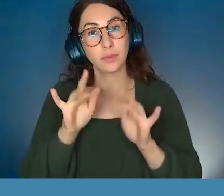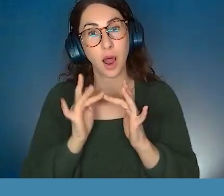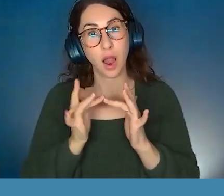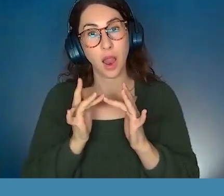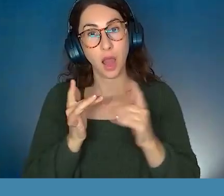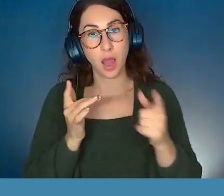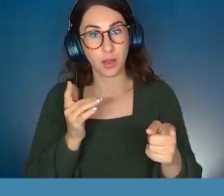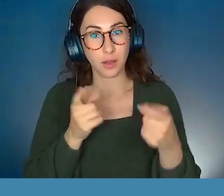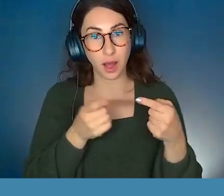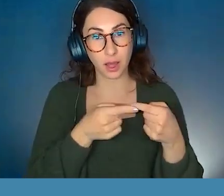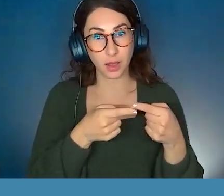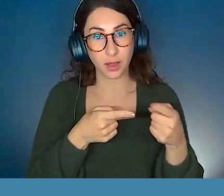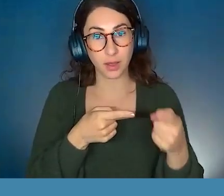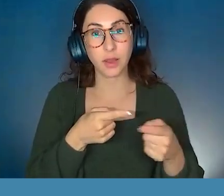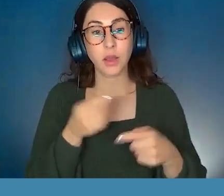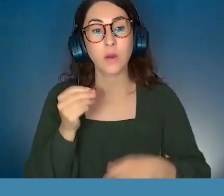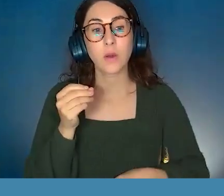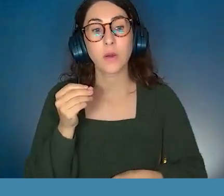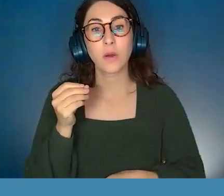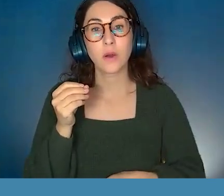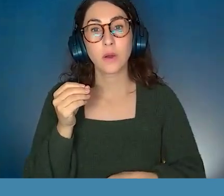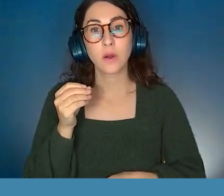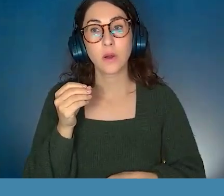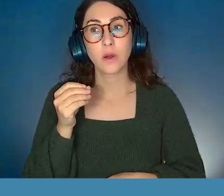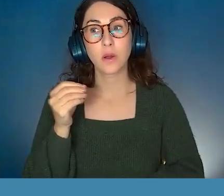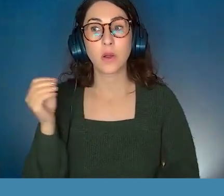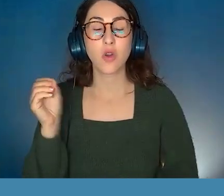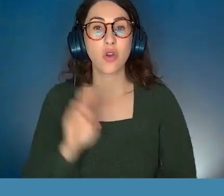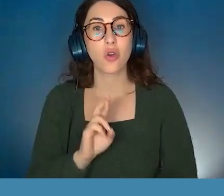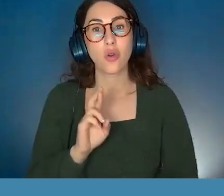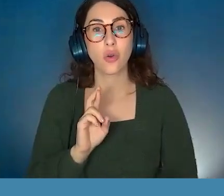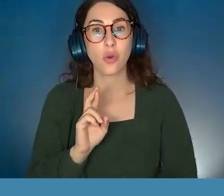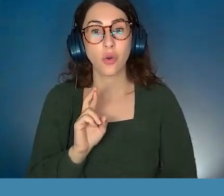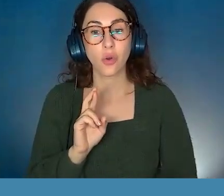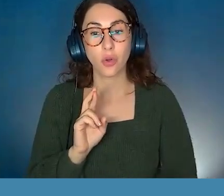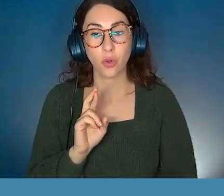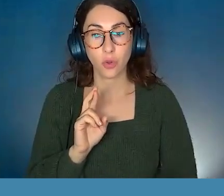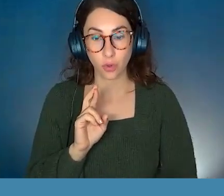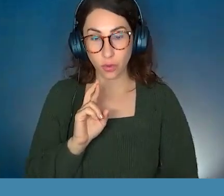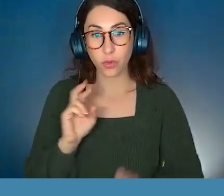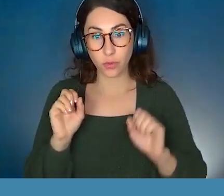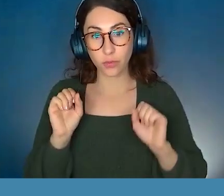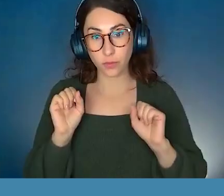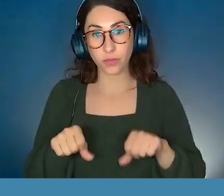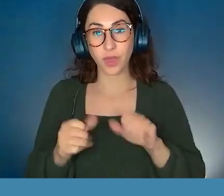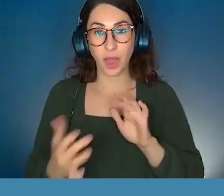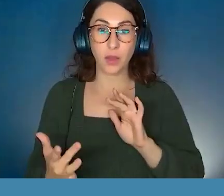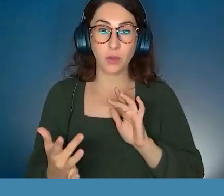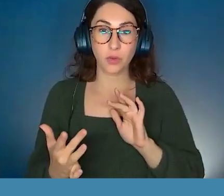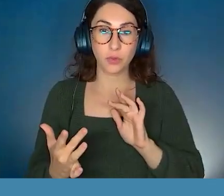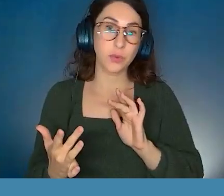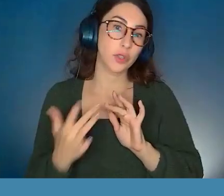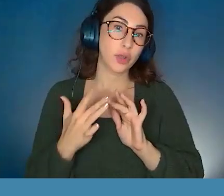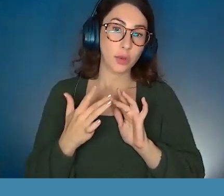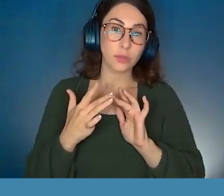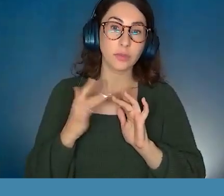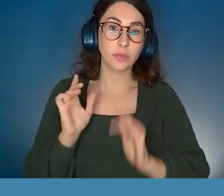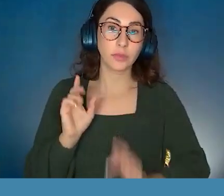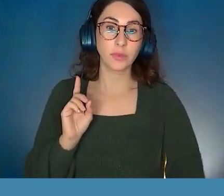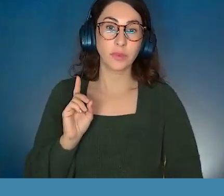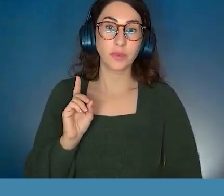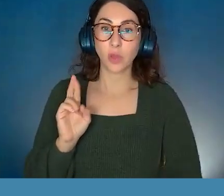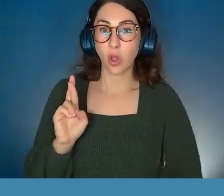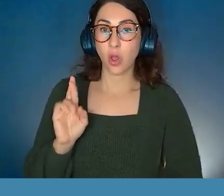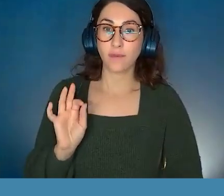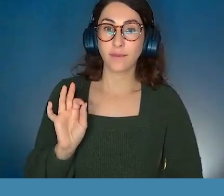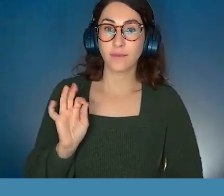or obviously this is from when we did our live presentation, but you can always reach out to Disability Rights Florida and we can